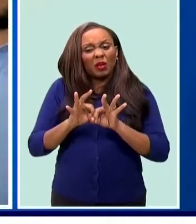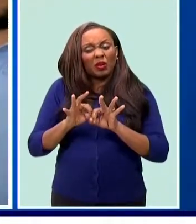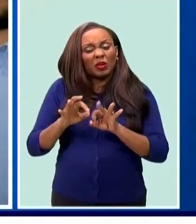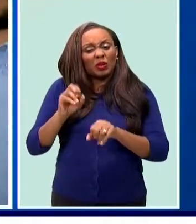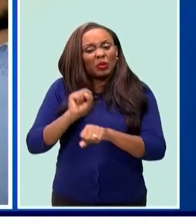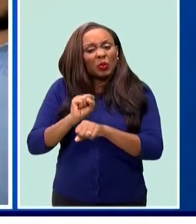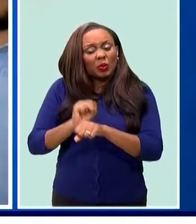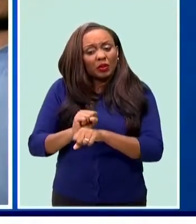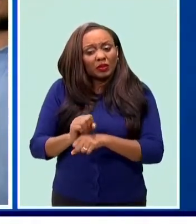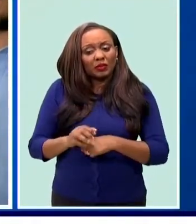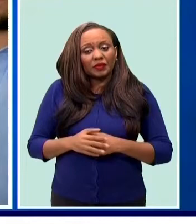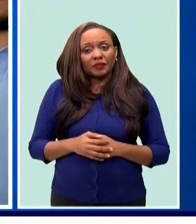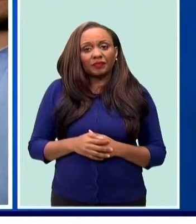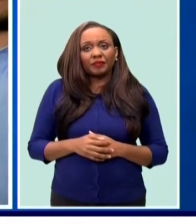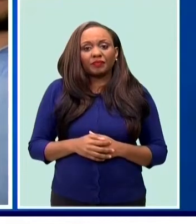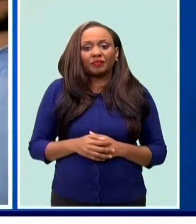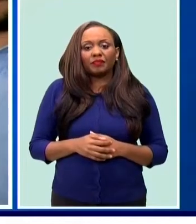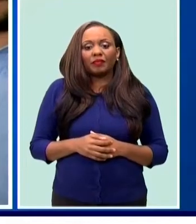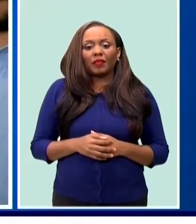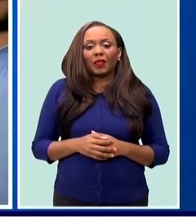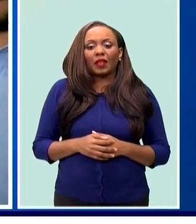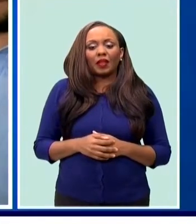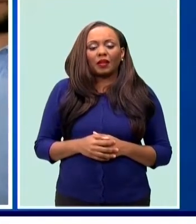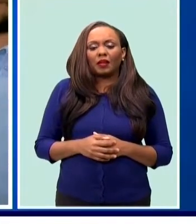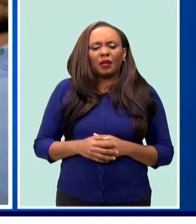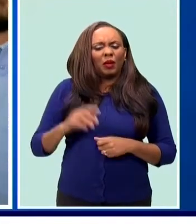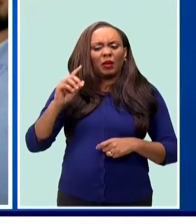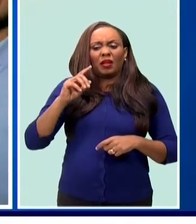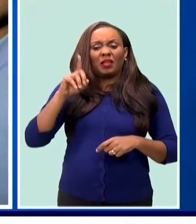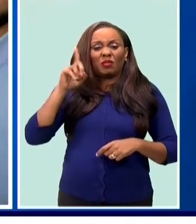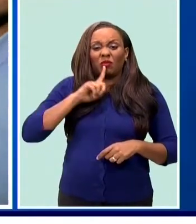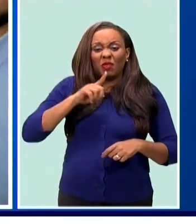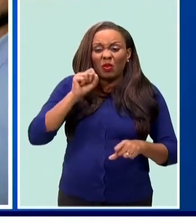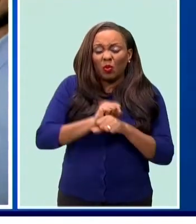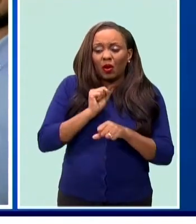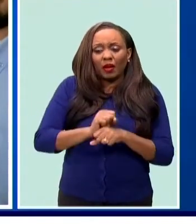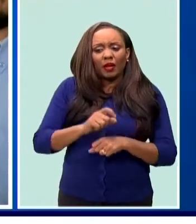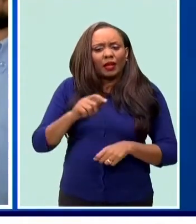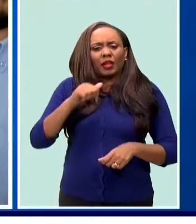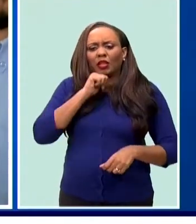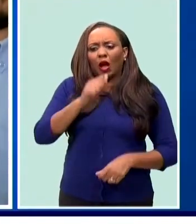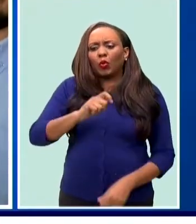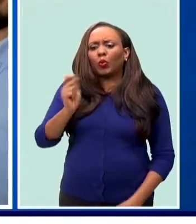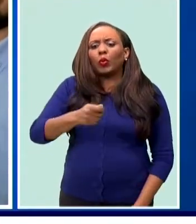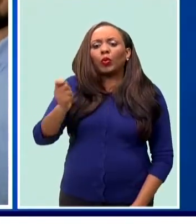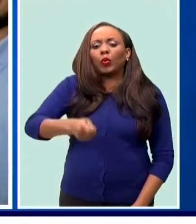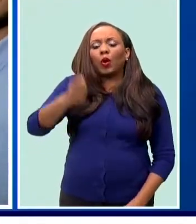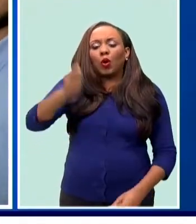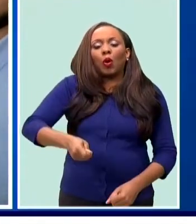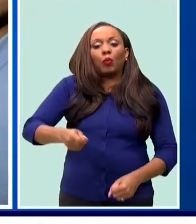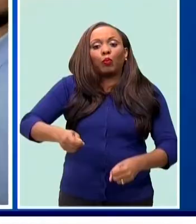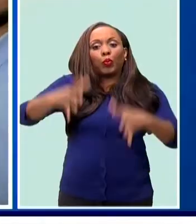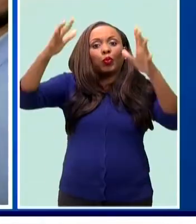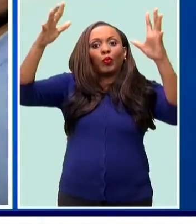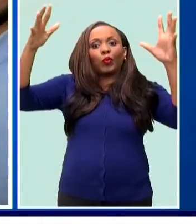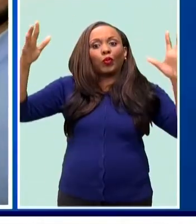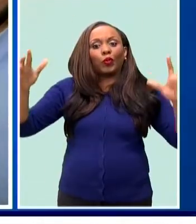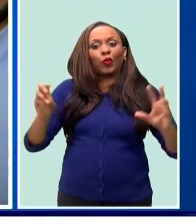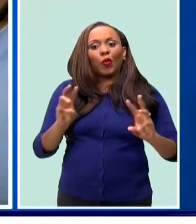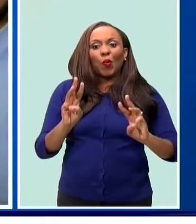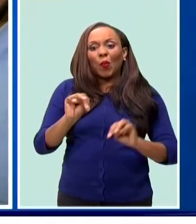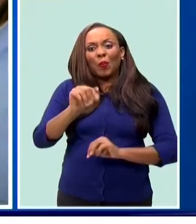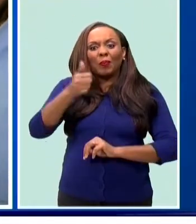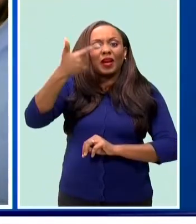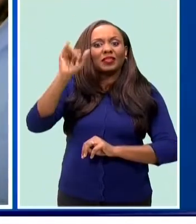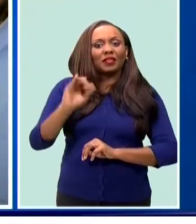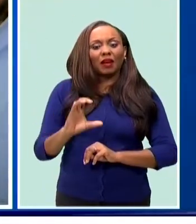You don't wave a wand and expect a result. It is about hard work. And in a manufacturing environment, it's all about productivity. And we've touched